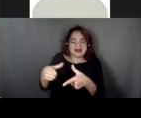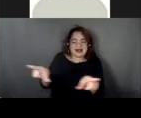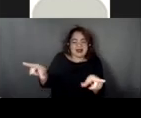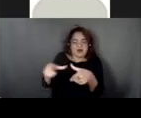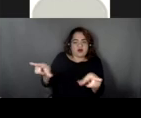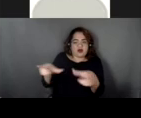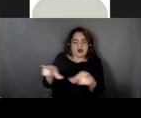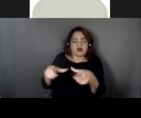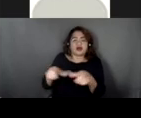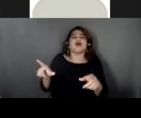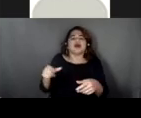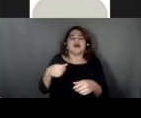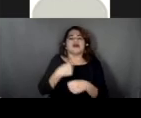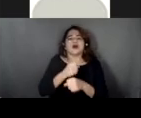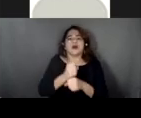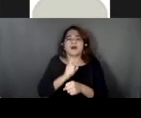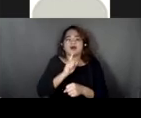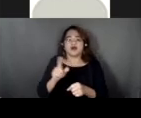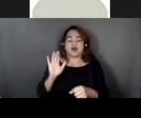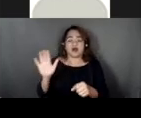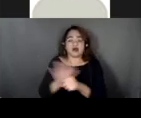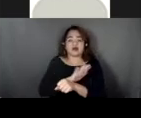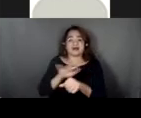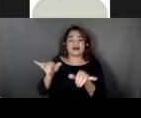entire health system.